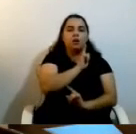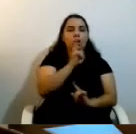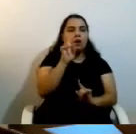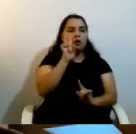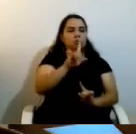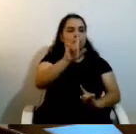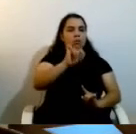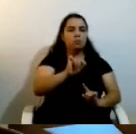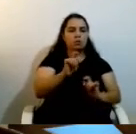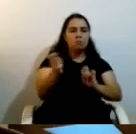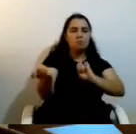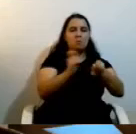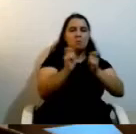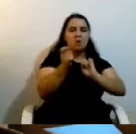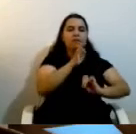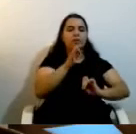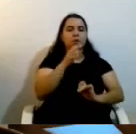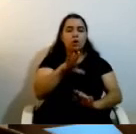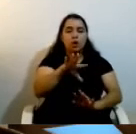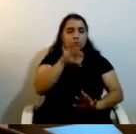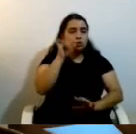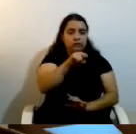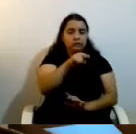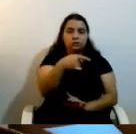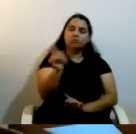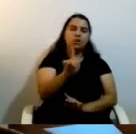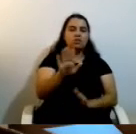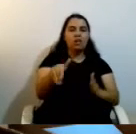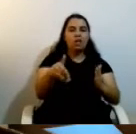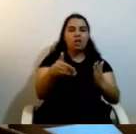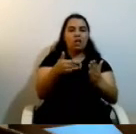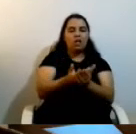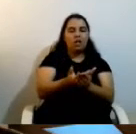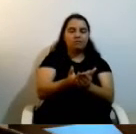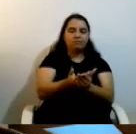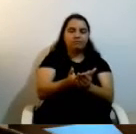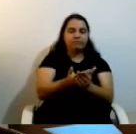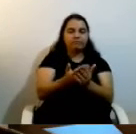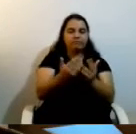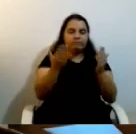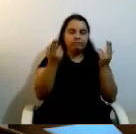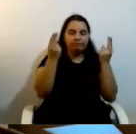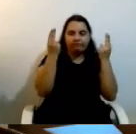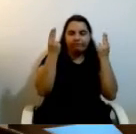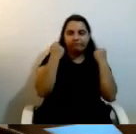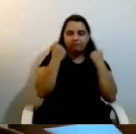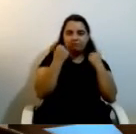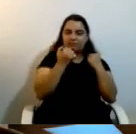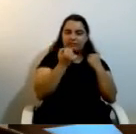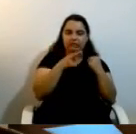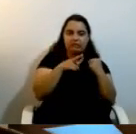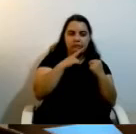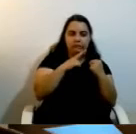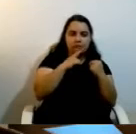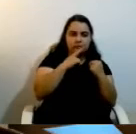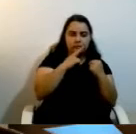This is humiliating, and has nothing to do with, quote, living independently